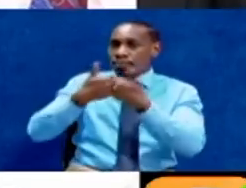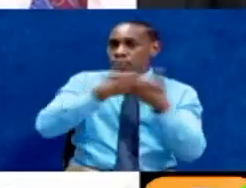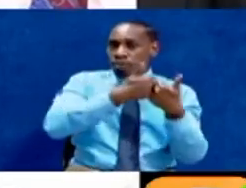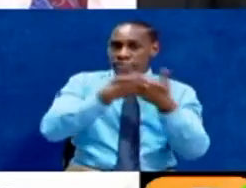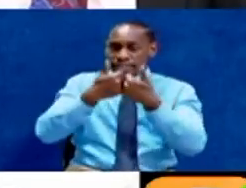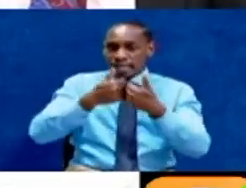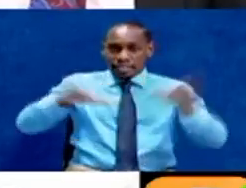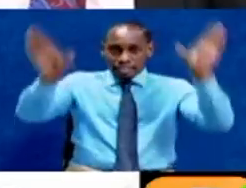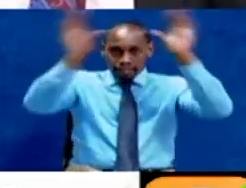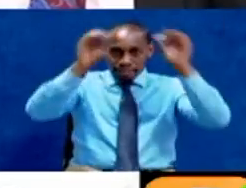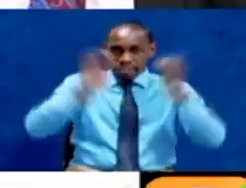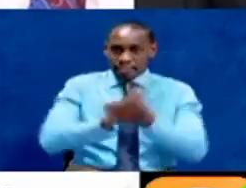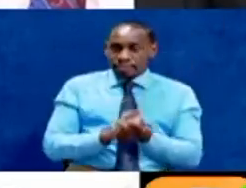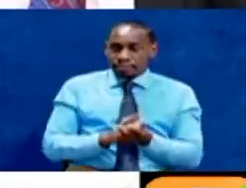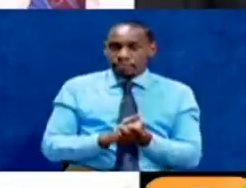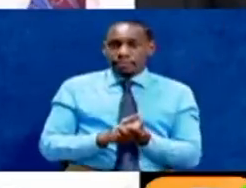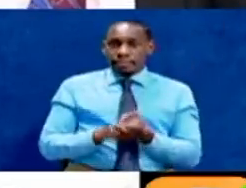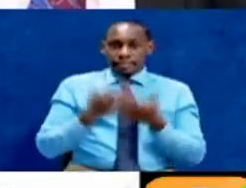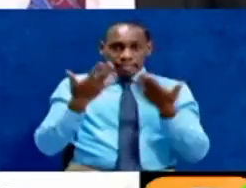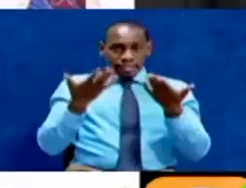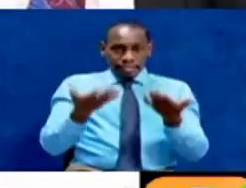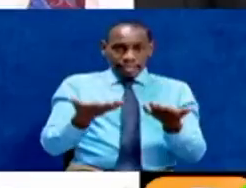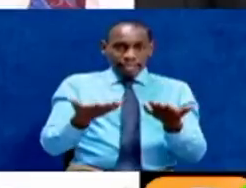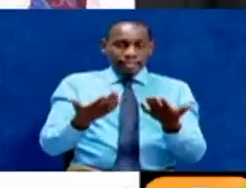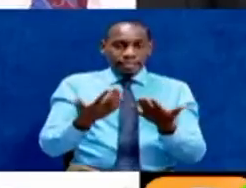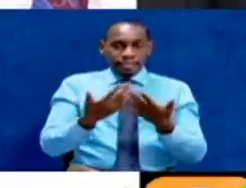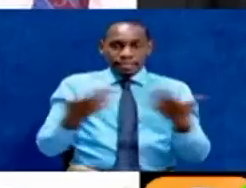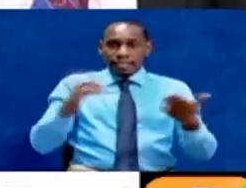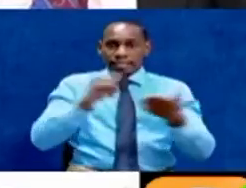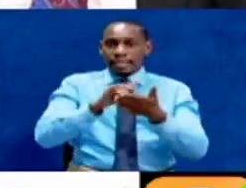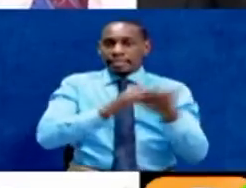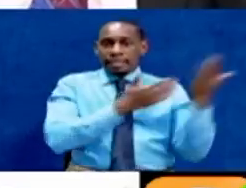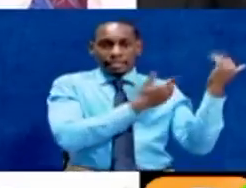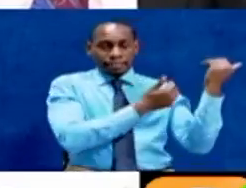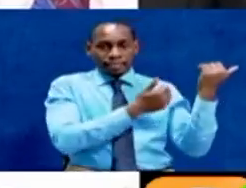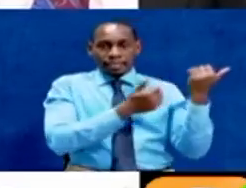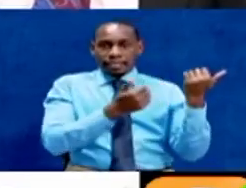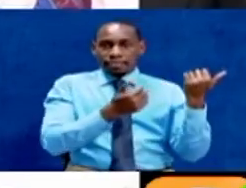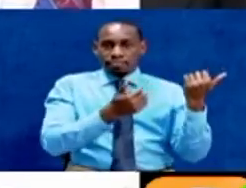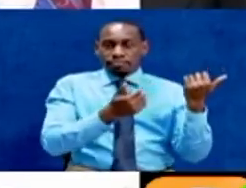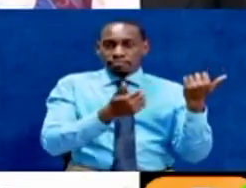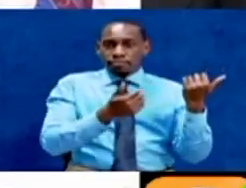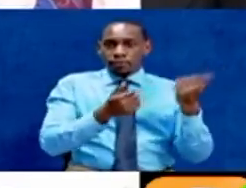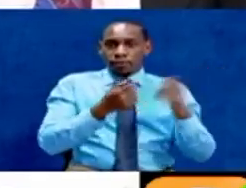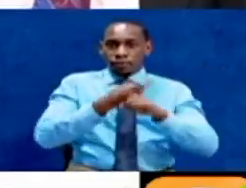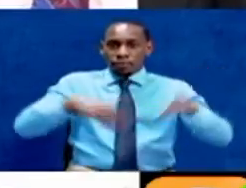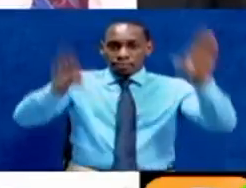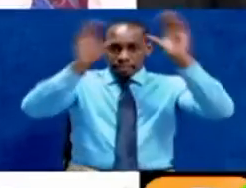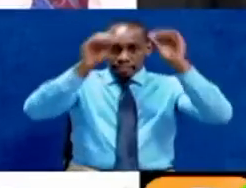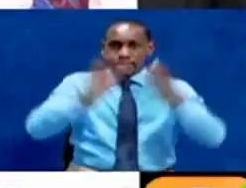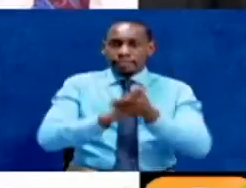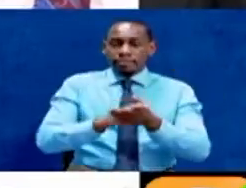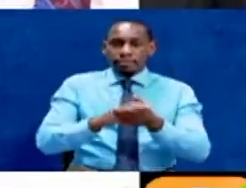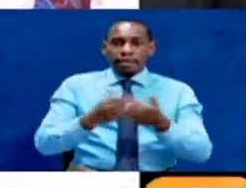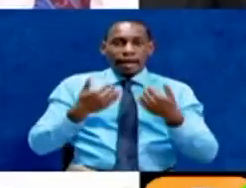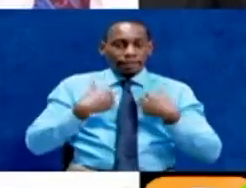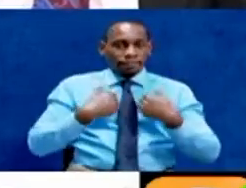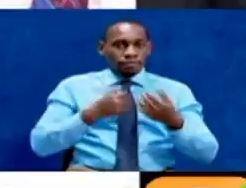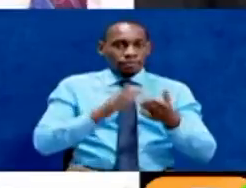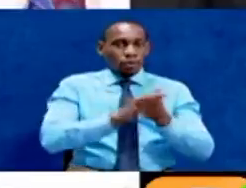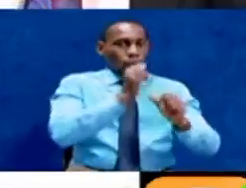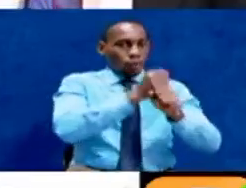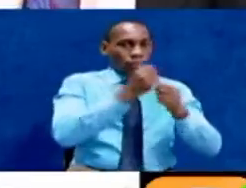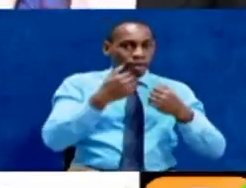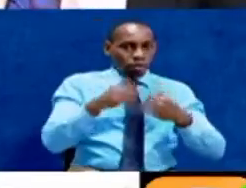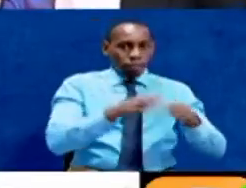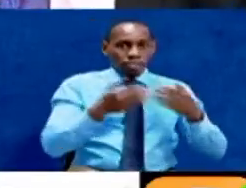challenge the executive. So far, the things that we expected to get from the people, from the executive, we are getting them. We are getting jobs. We are getting our roads done. Why